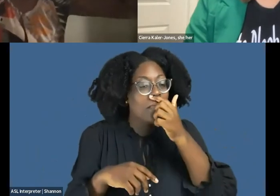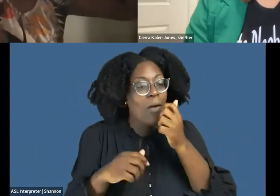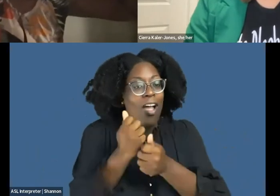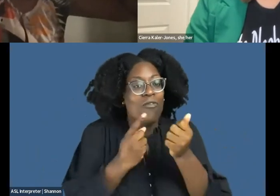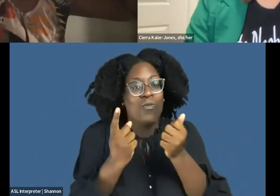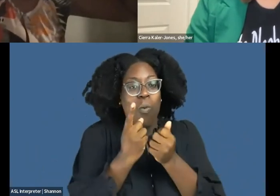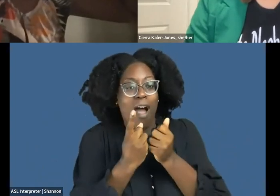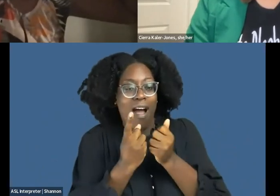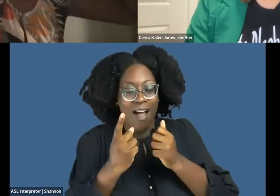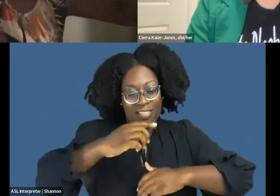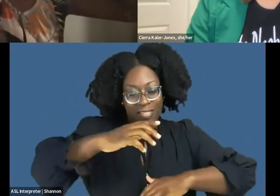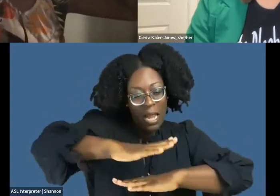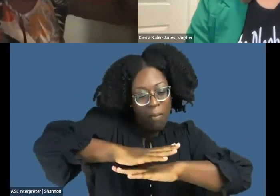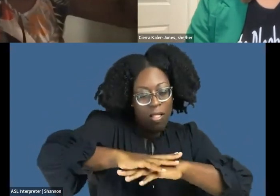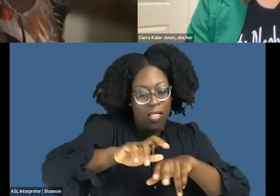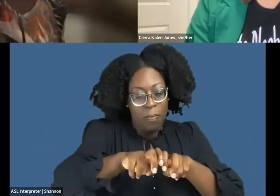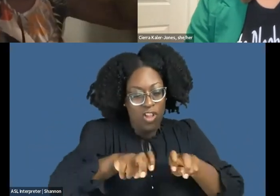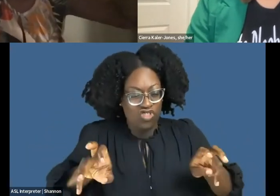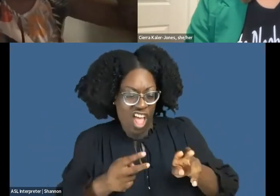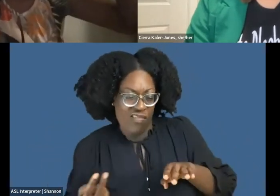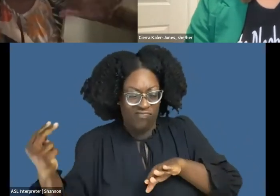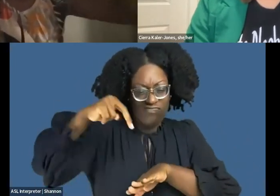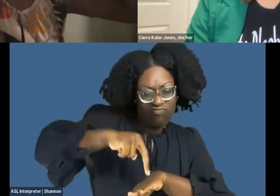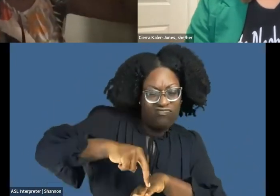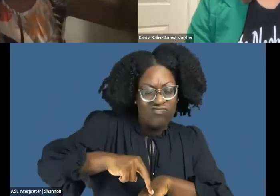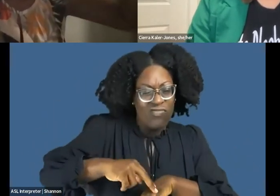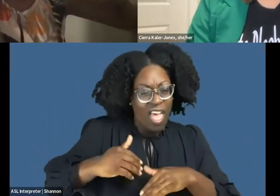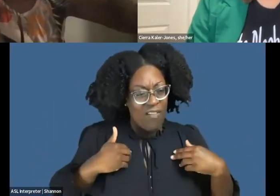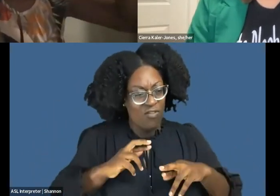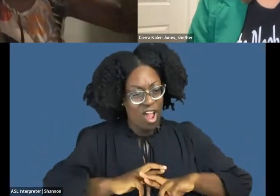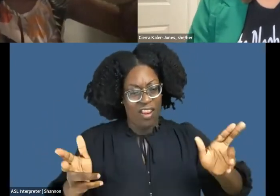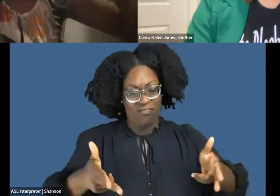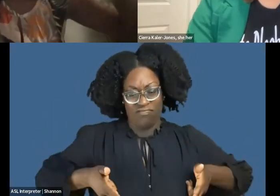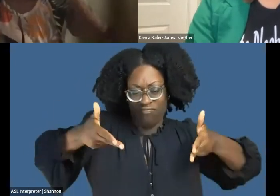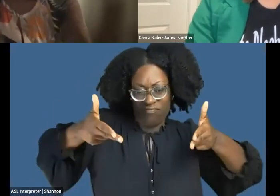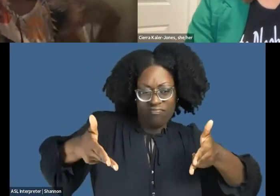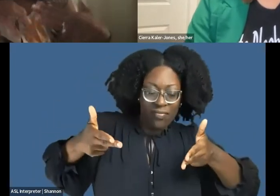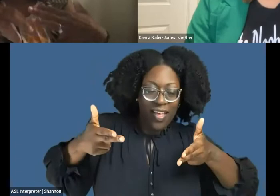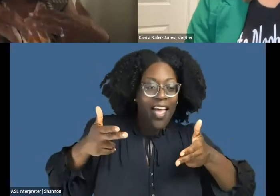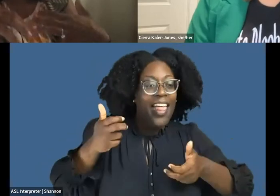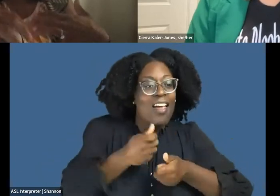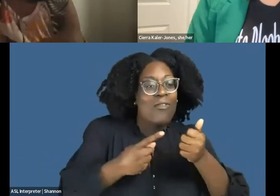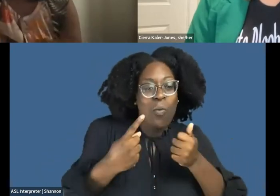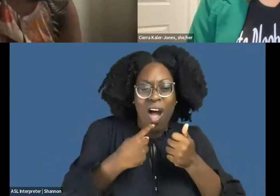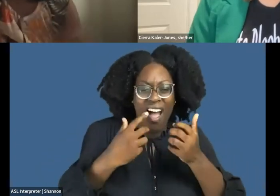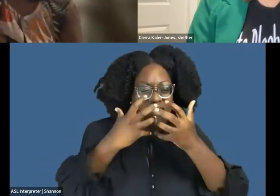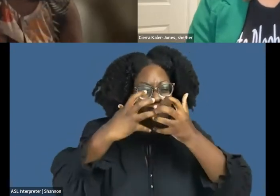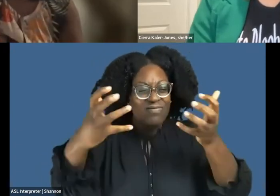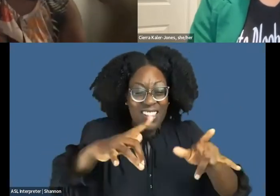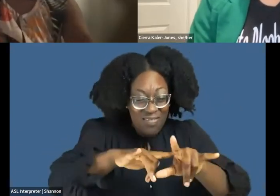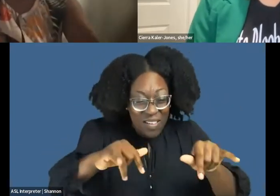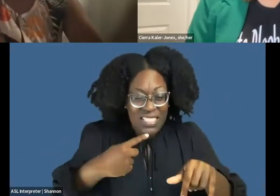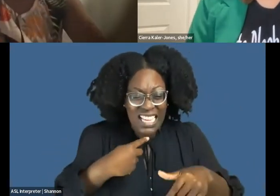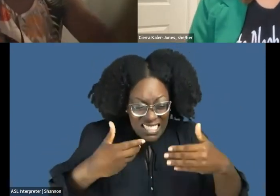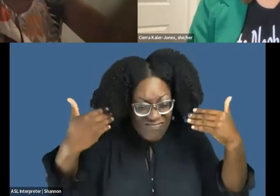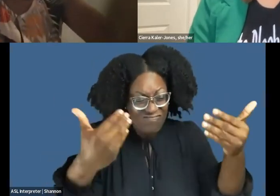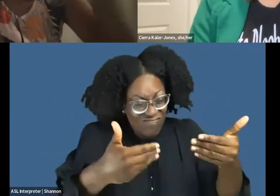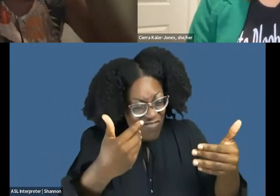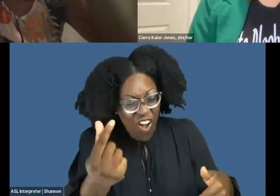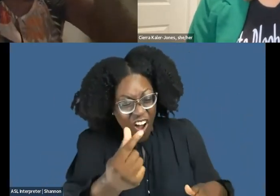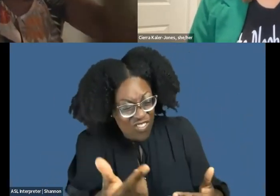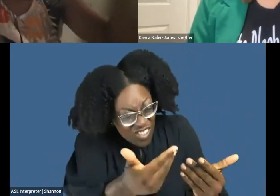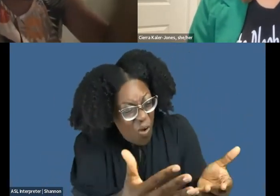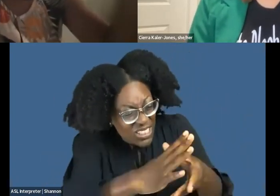they pull out their guns like this, and they yell, "Speak, Garvey, speak. Speak, Garvey, speak," in unison. And she says that the